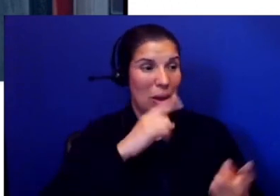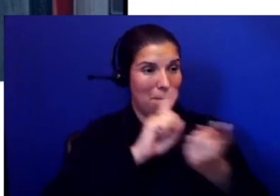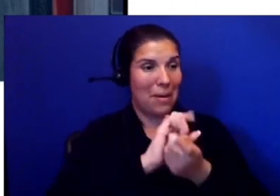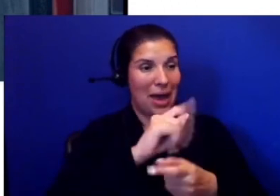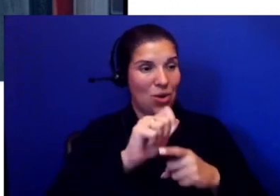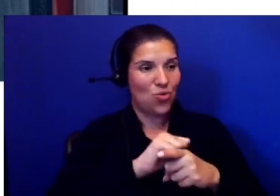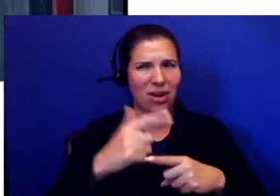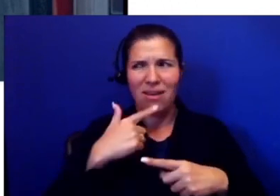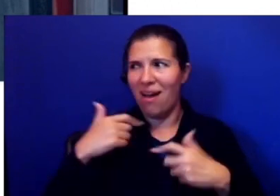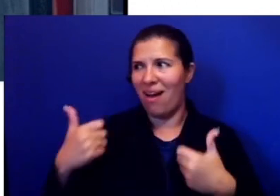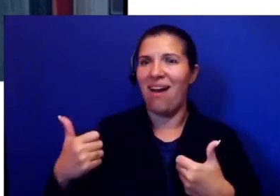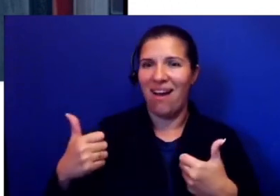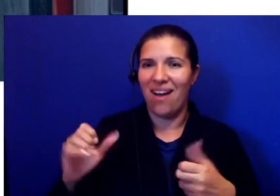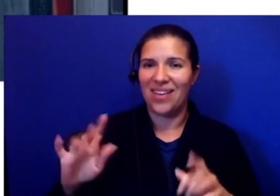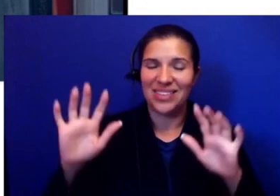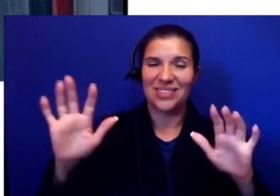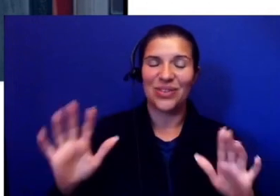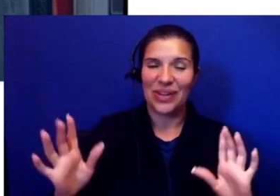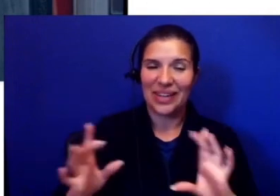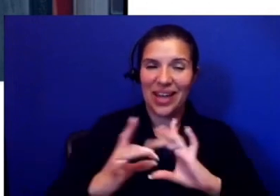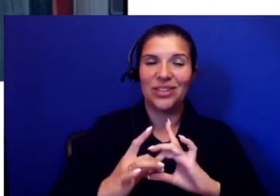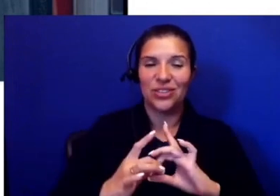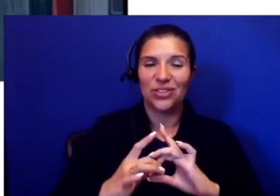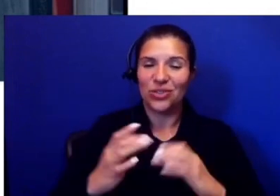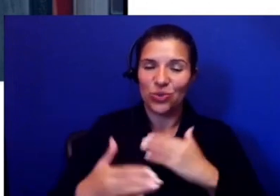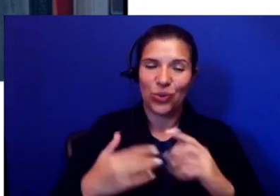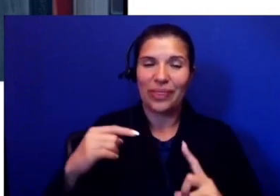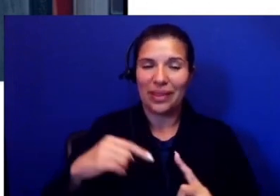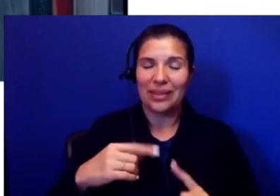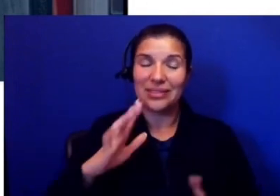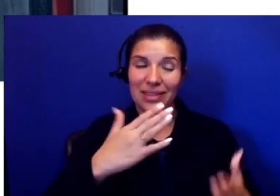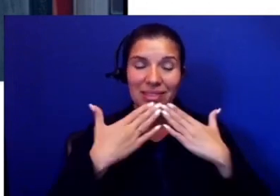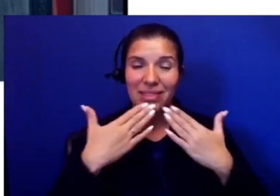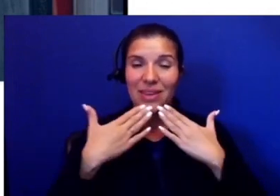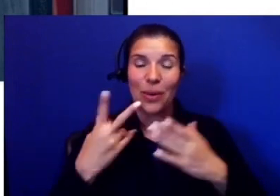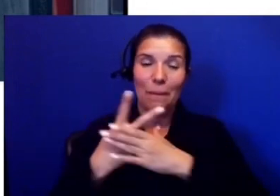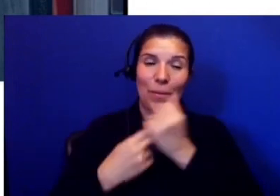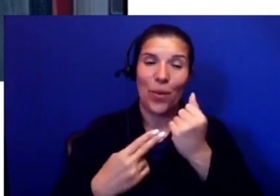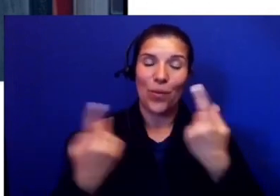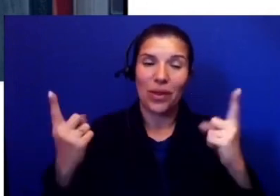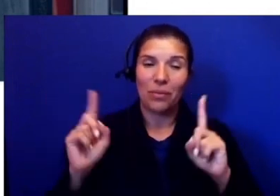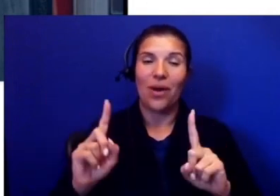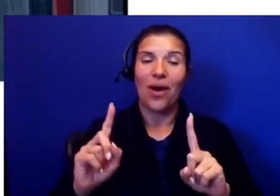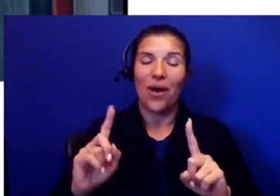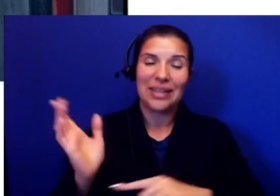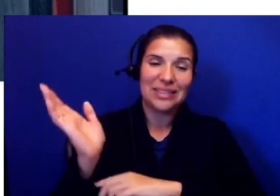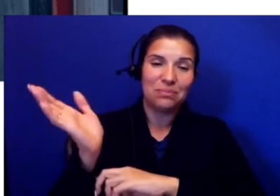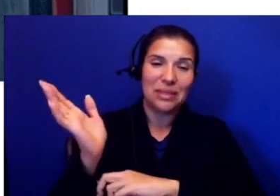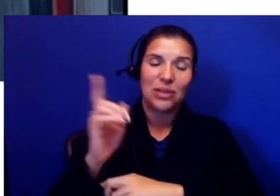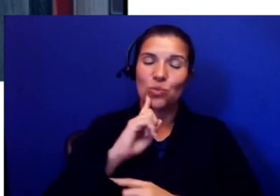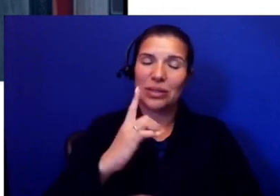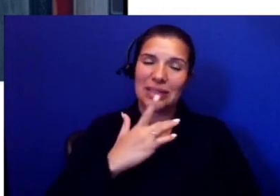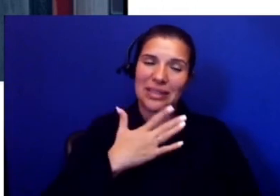like, that's the small world connection that you can make doing this. So thank you both for coming on and speaking. Really appreciate it. And thank